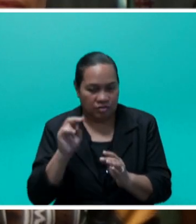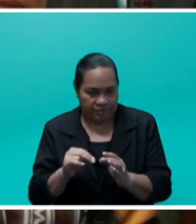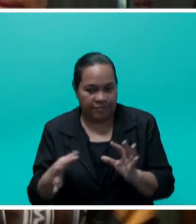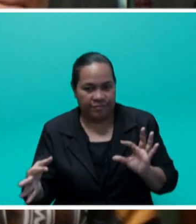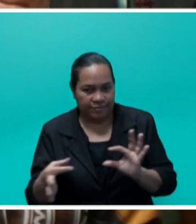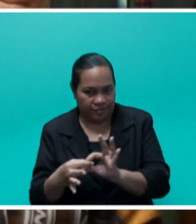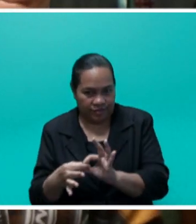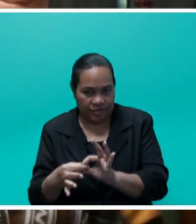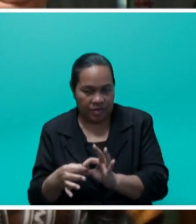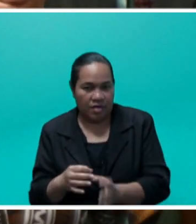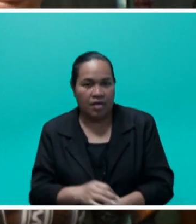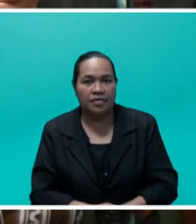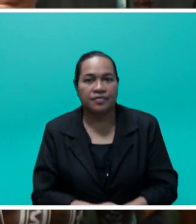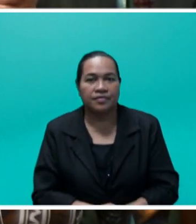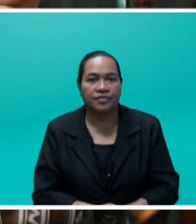different government